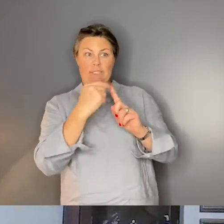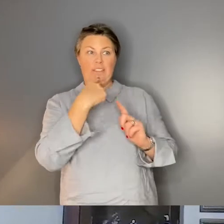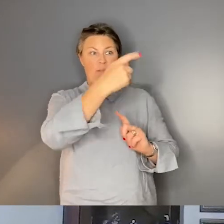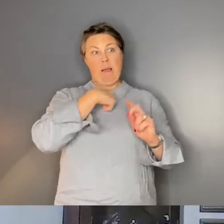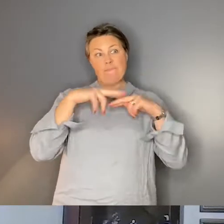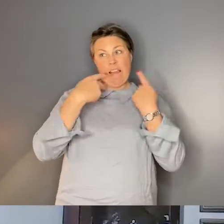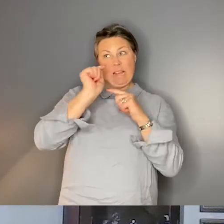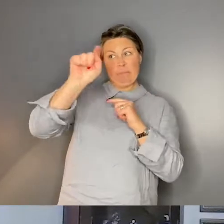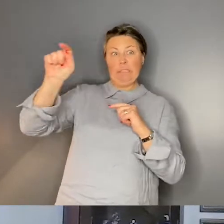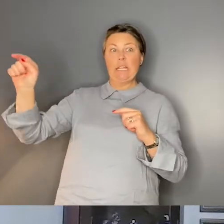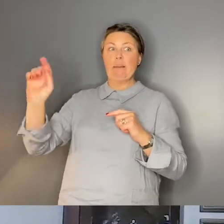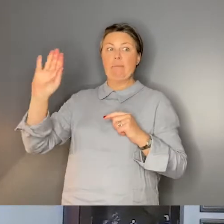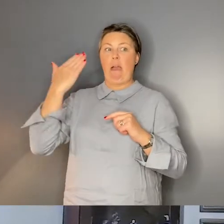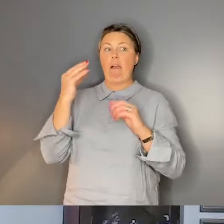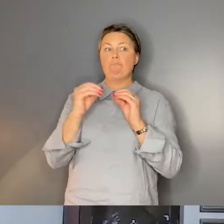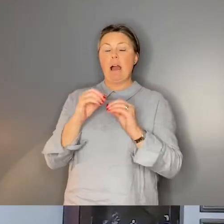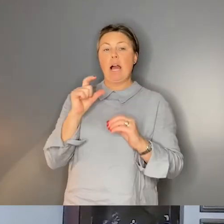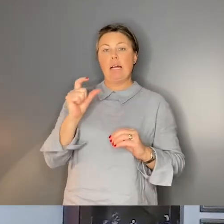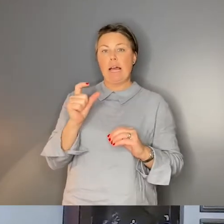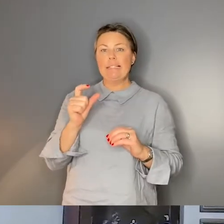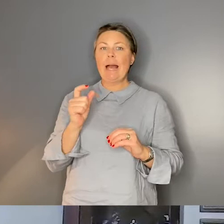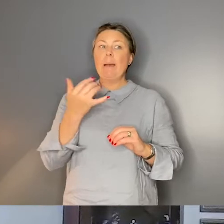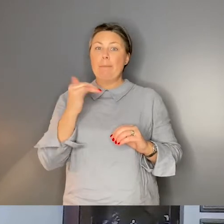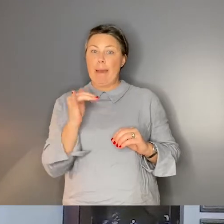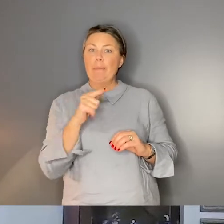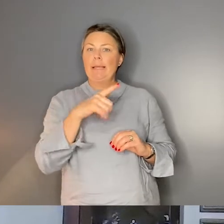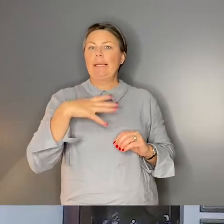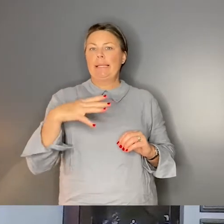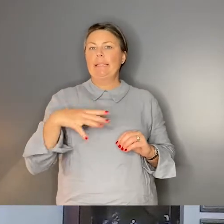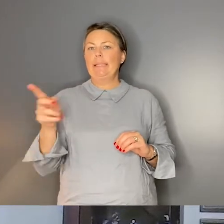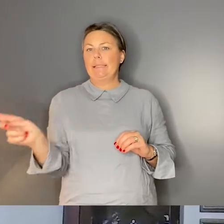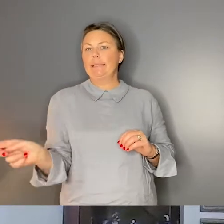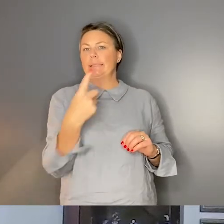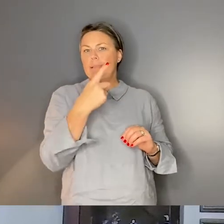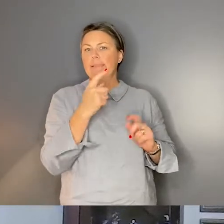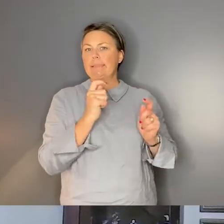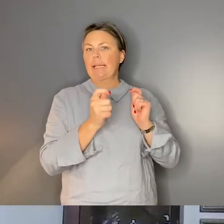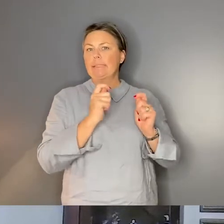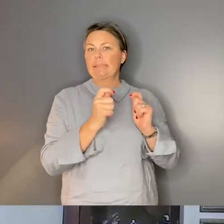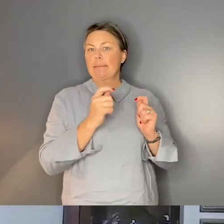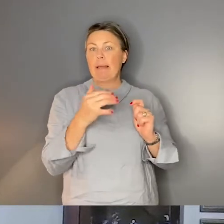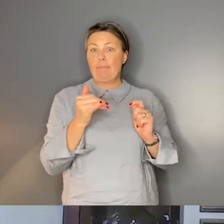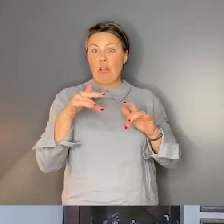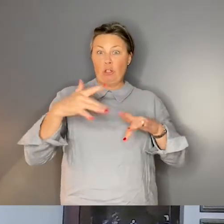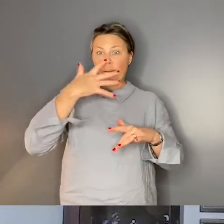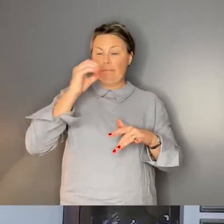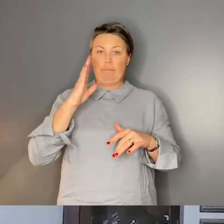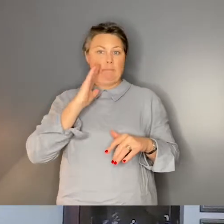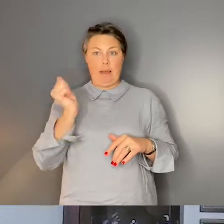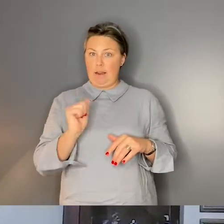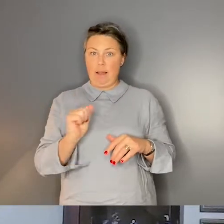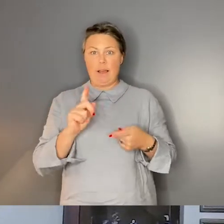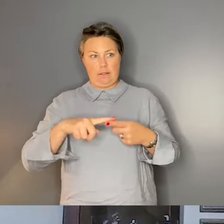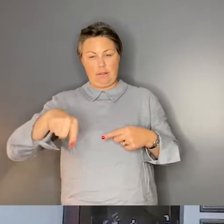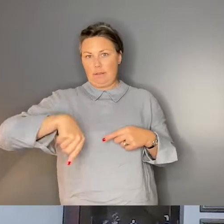they're aware of it, and it may be appropriate for you to have screening for bowel cancer that starts earlier than